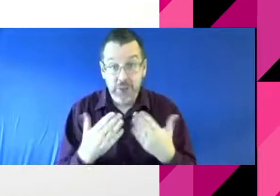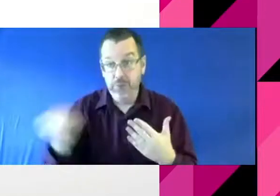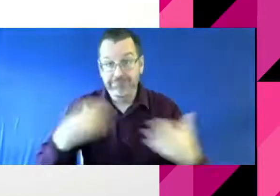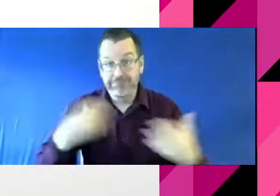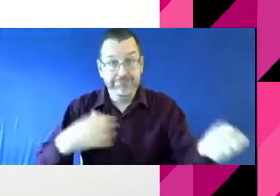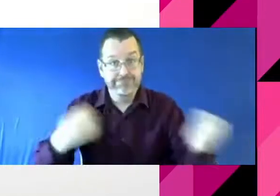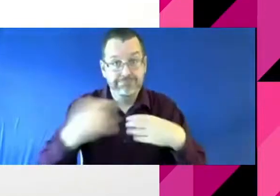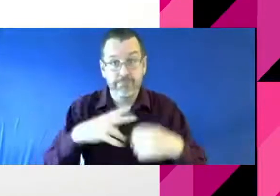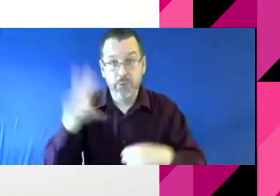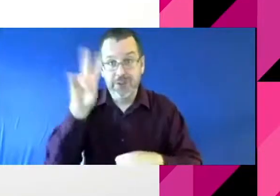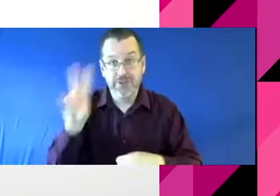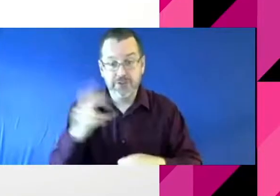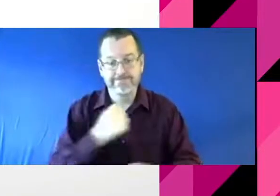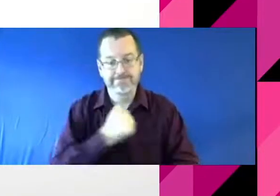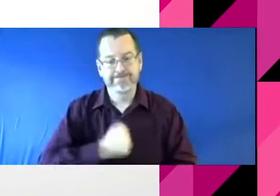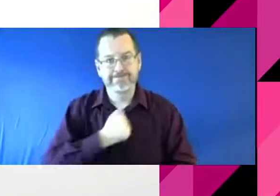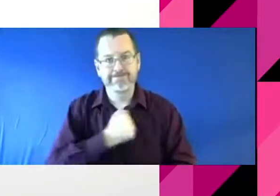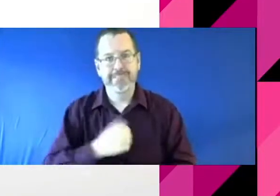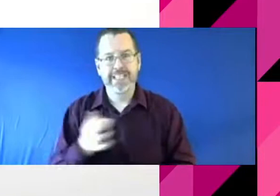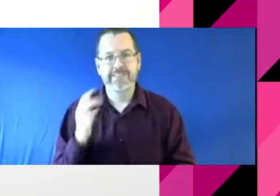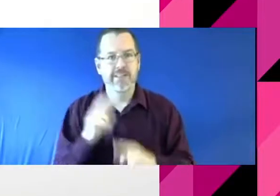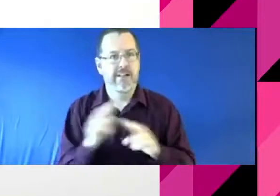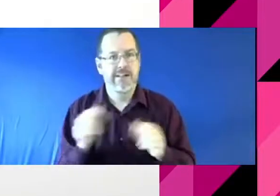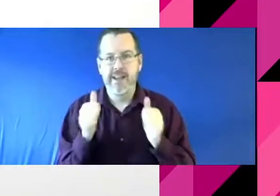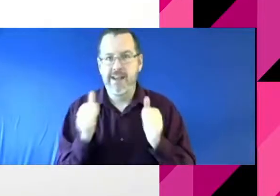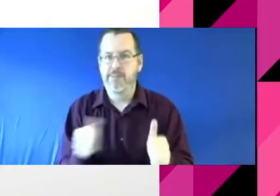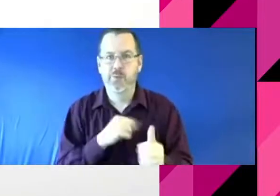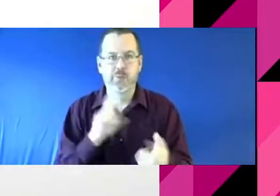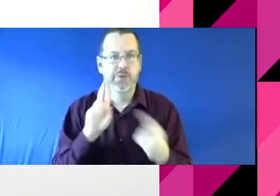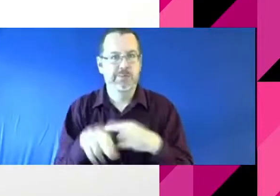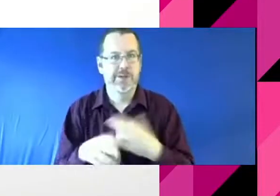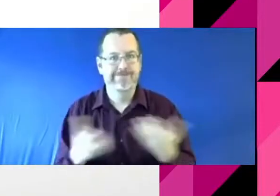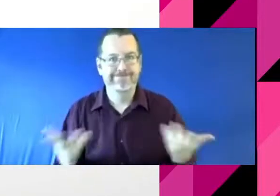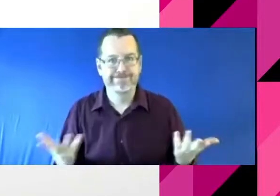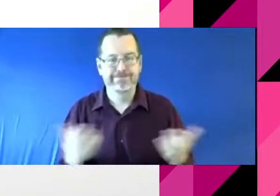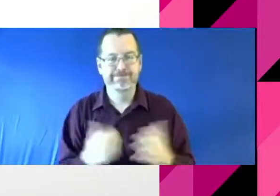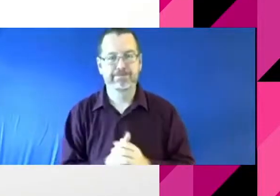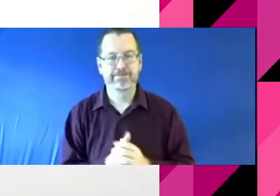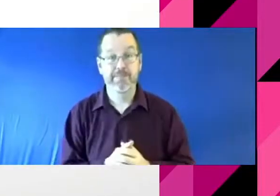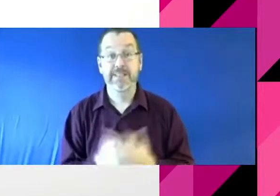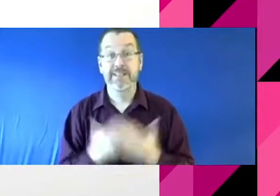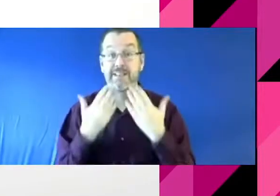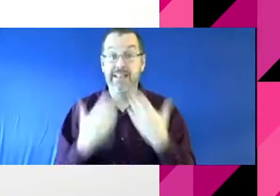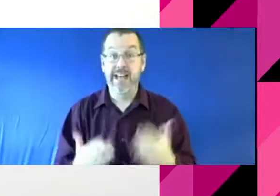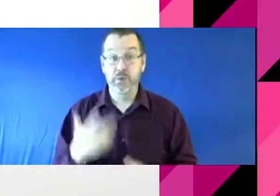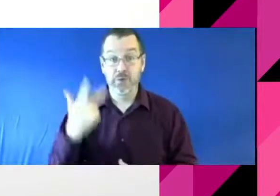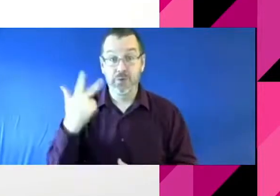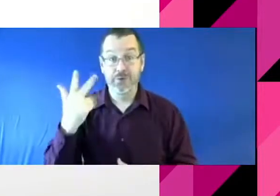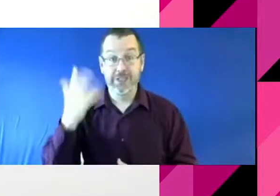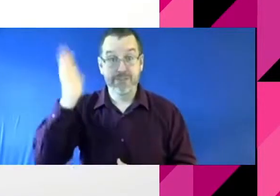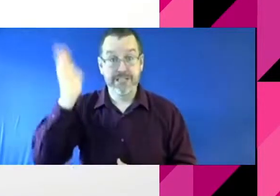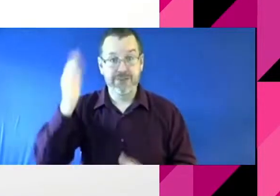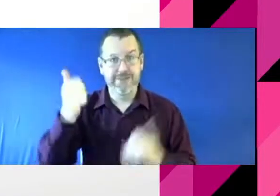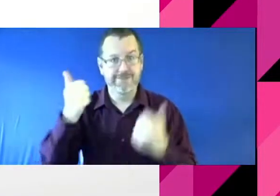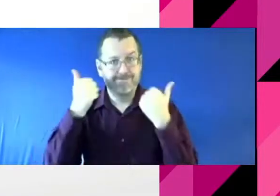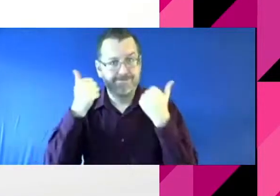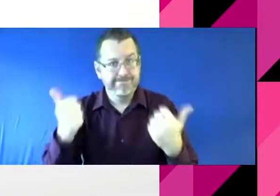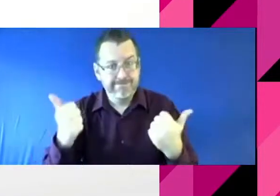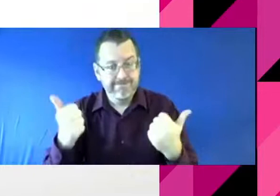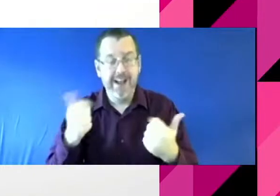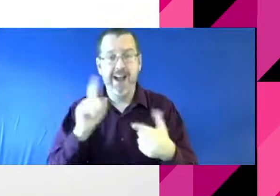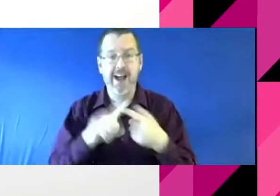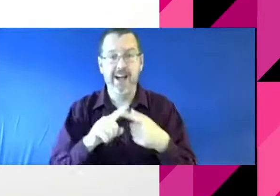and apologies if we weren't able to get to them. And thank you again to our three speakers for their presentations and for taking